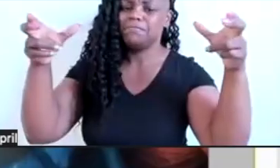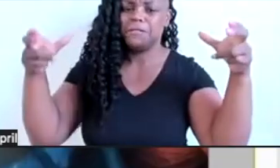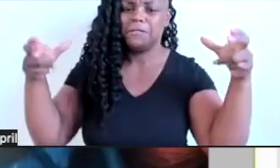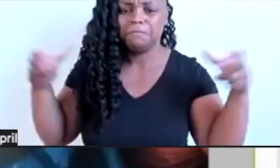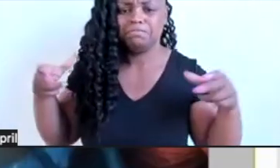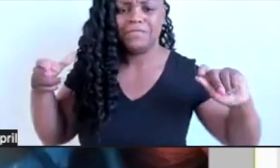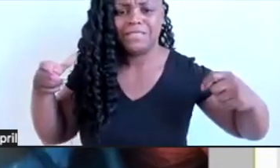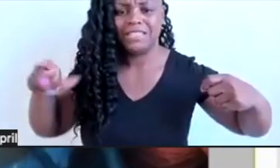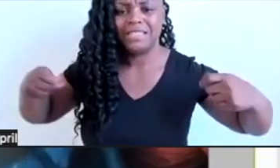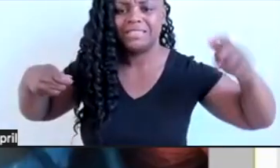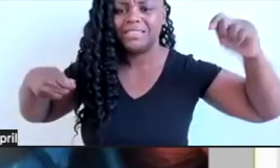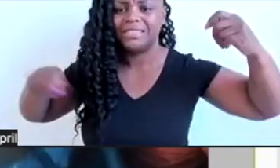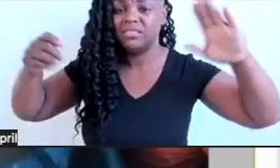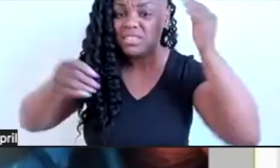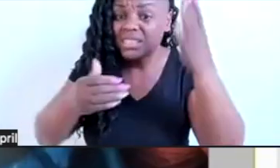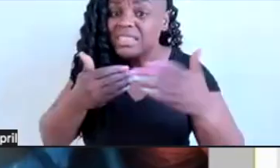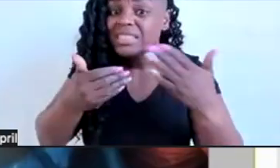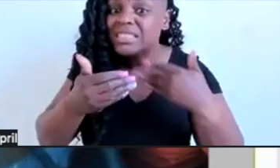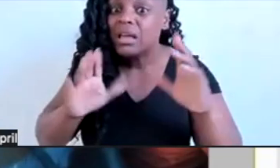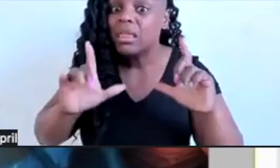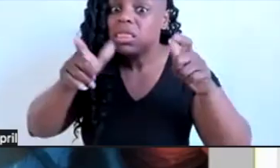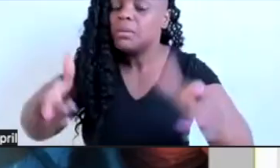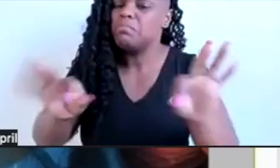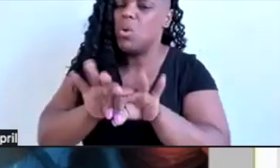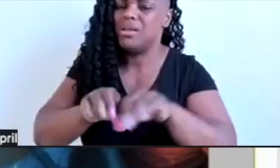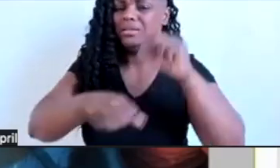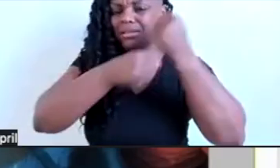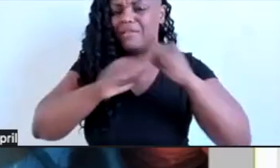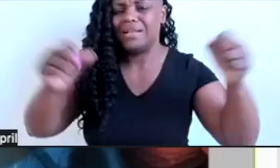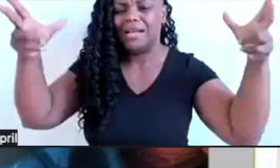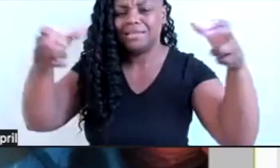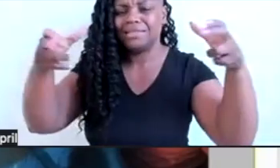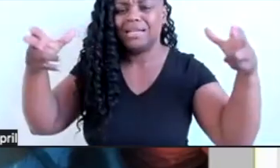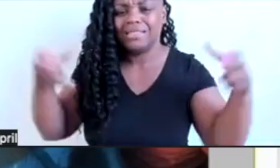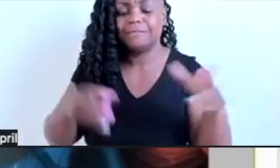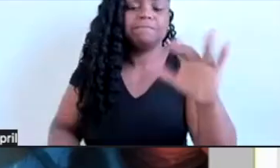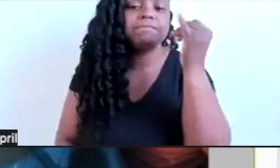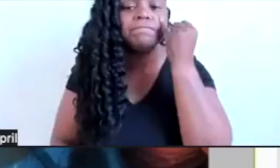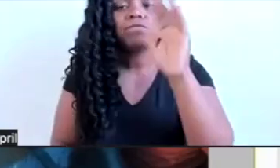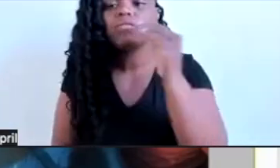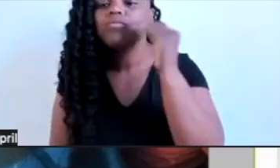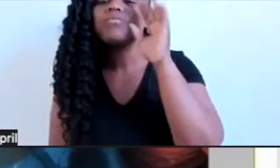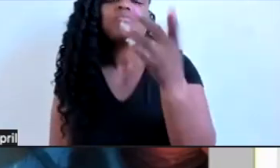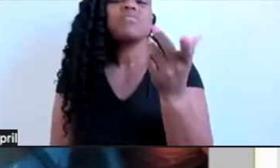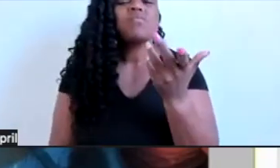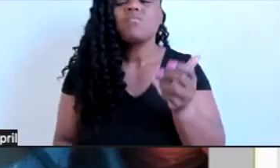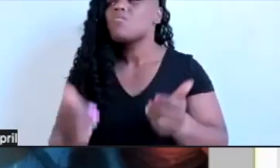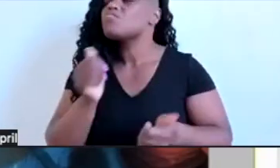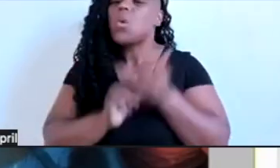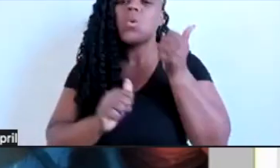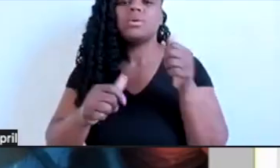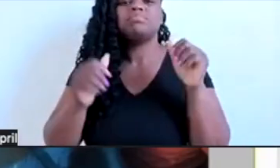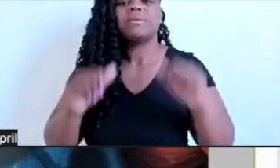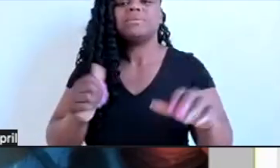Based on possible damage inside your home, let's walk through the immediate actions you'll need to take to keep everyone